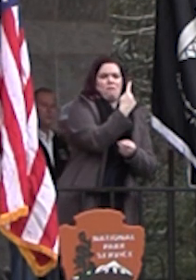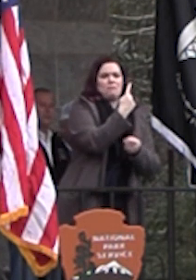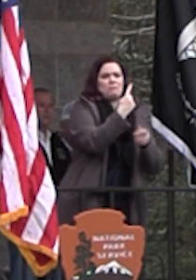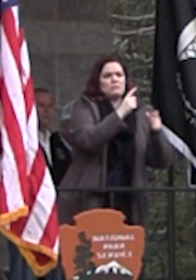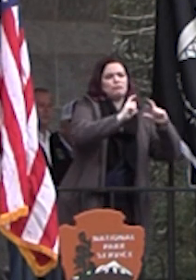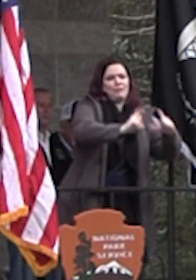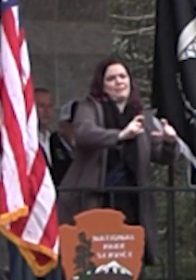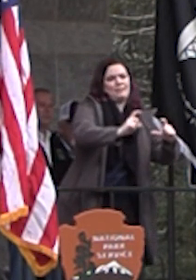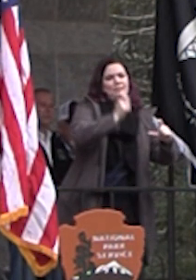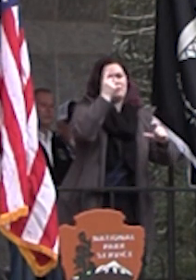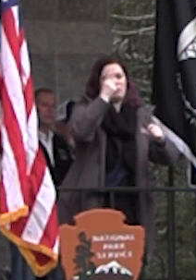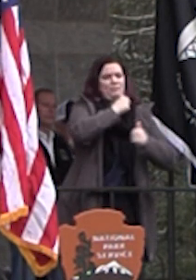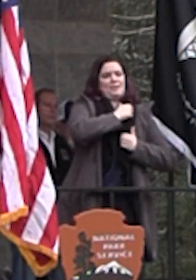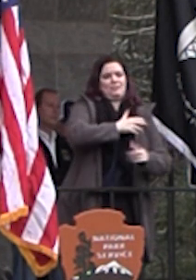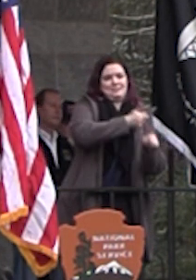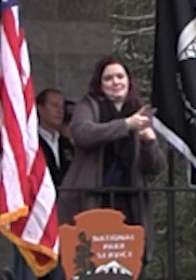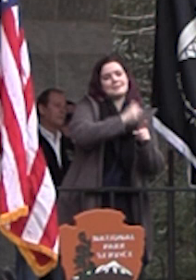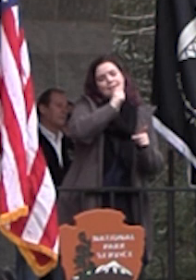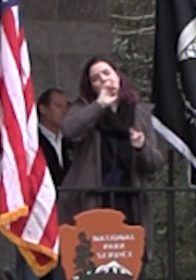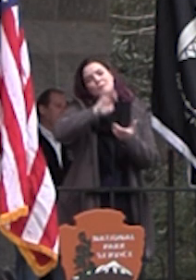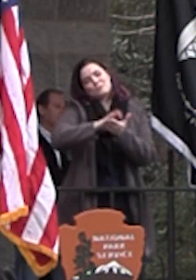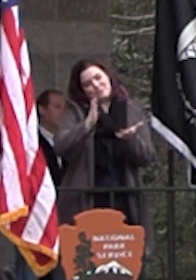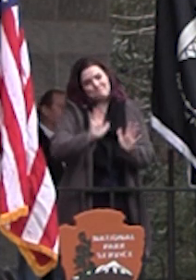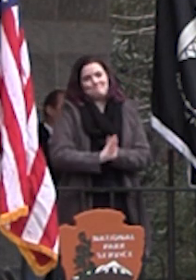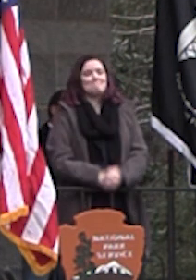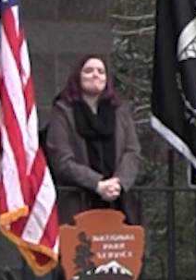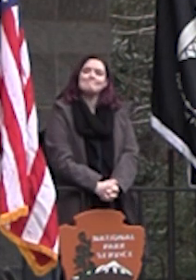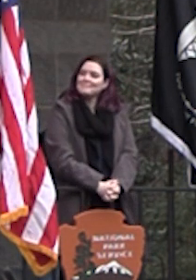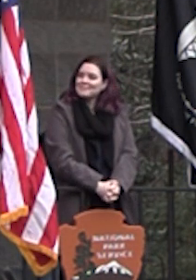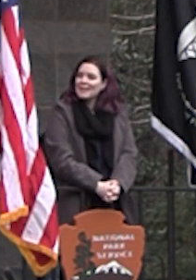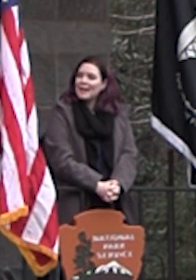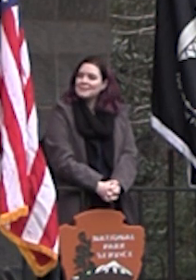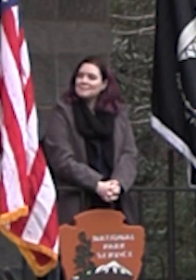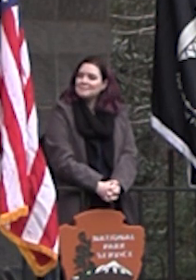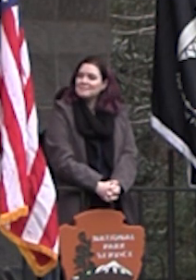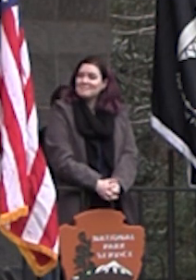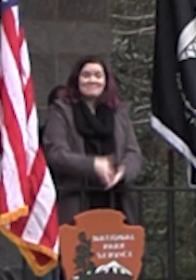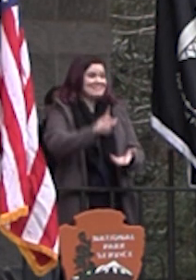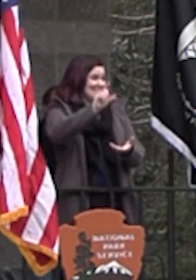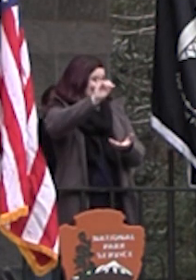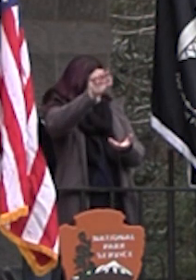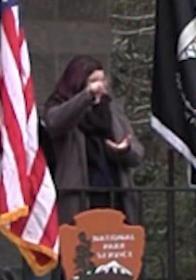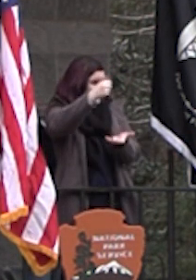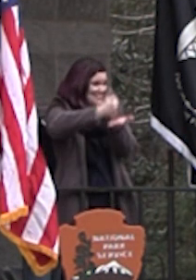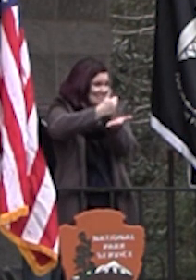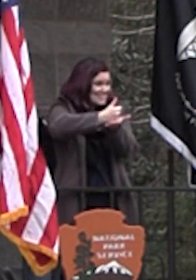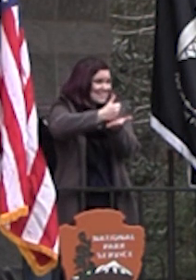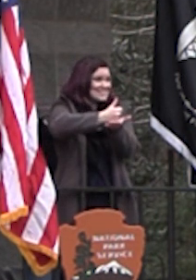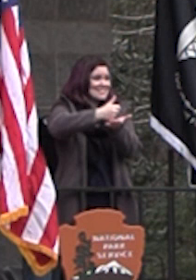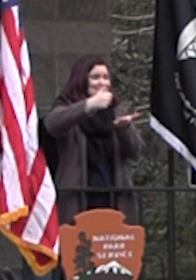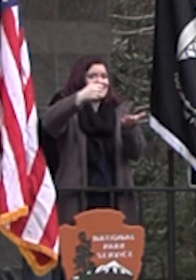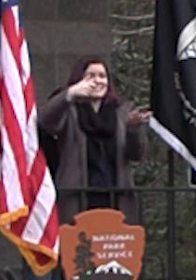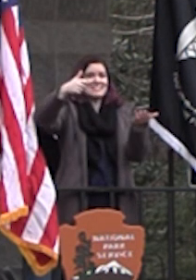the headstone, and you'll be able to tell which is which, okay? If anybody needs assistance getting around,